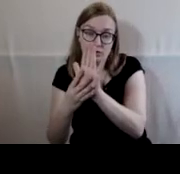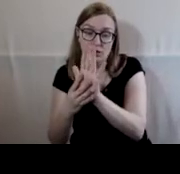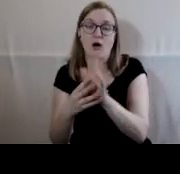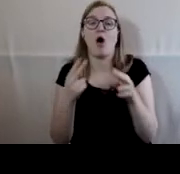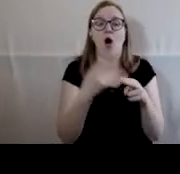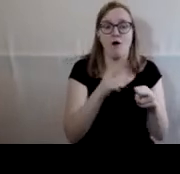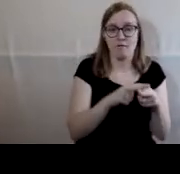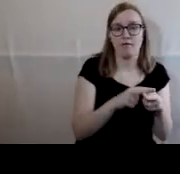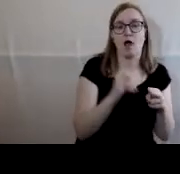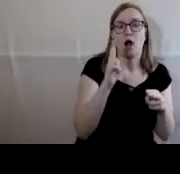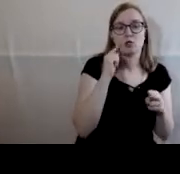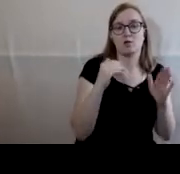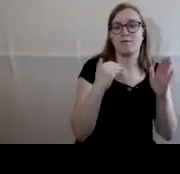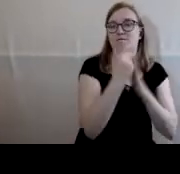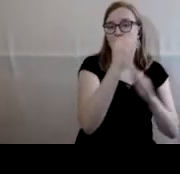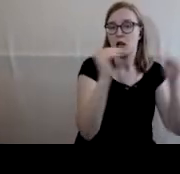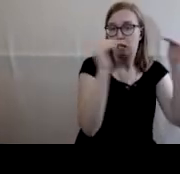day.